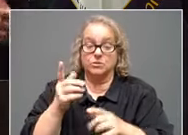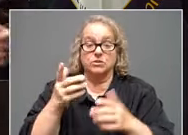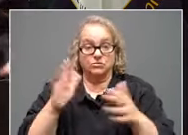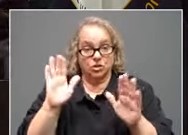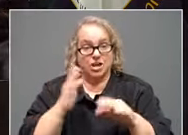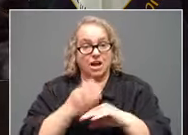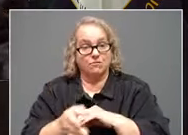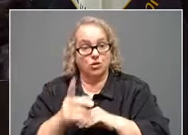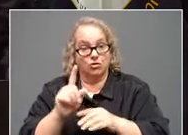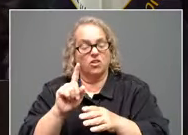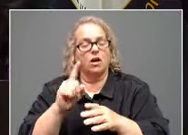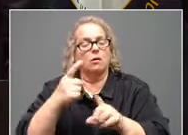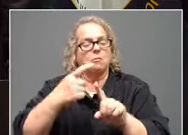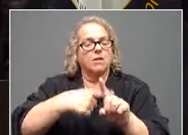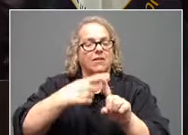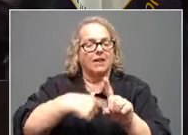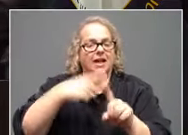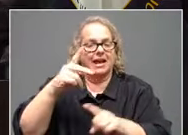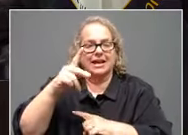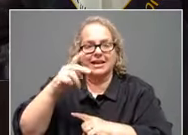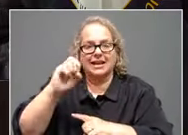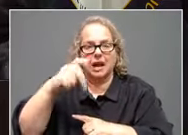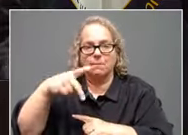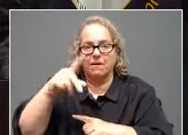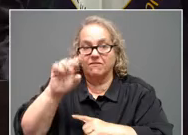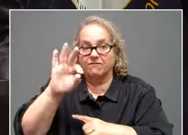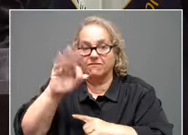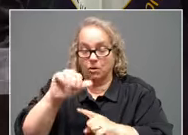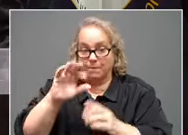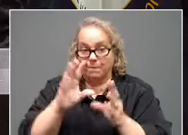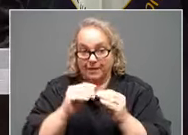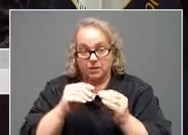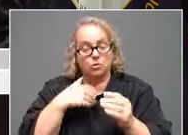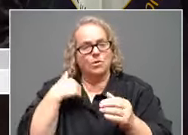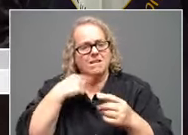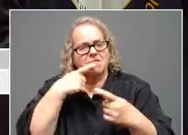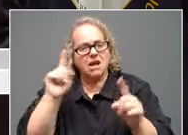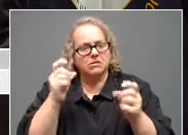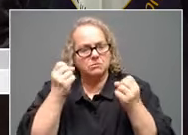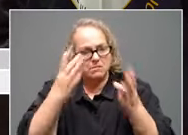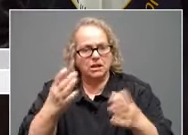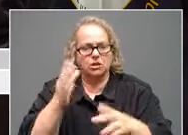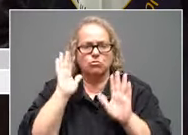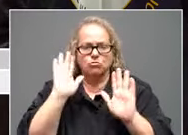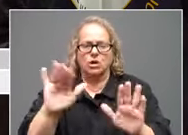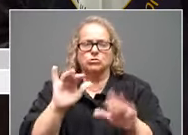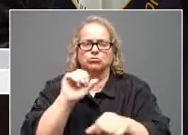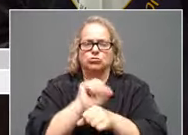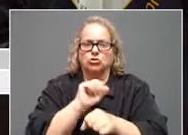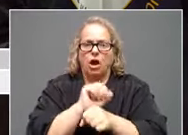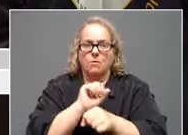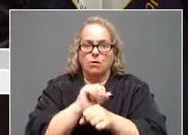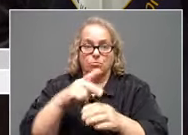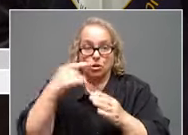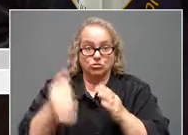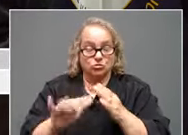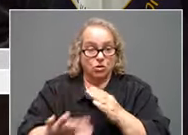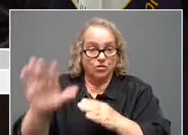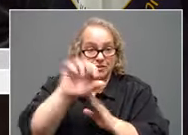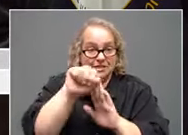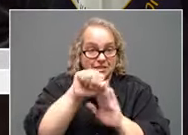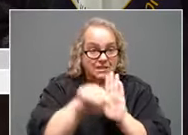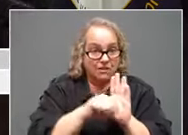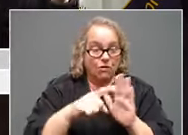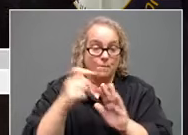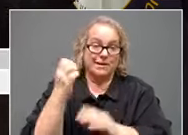KEDFA meeting. So we announced a number of great job-creating projects across the state, going everywhere from Eastern